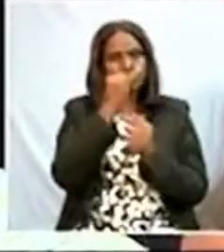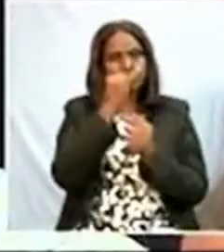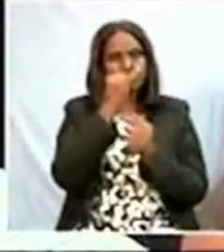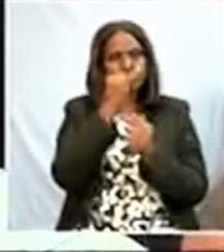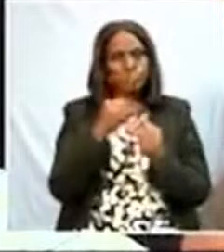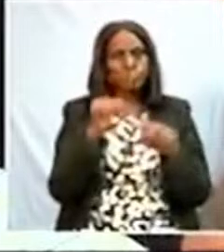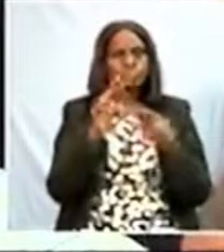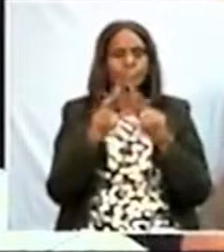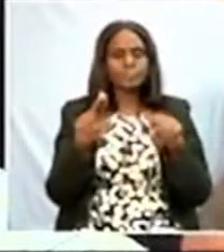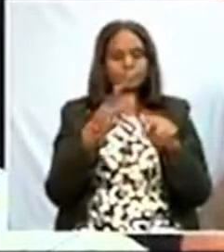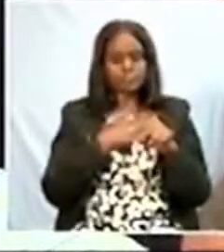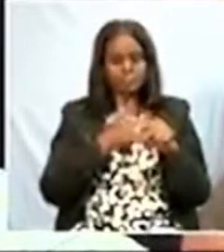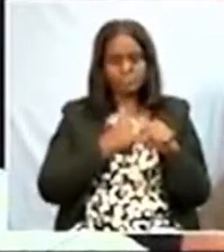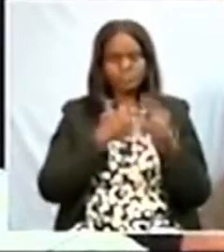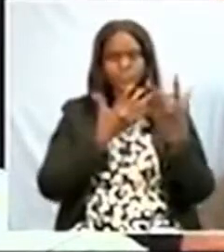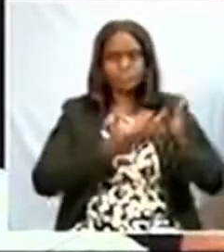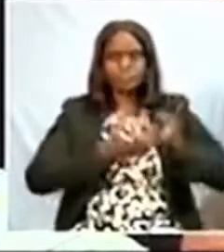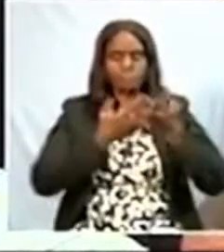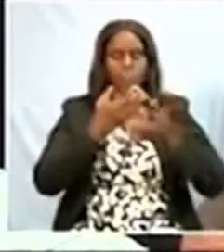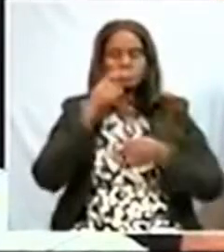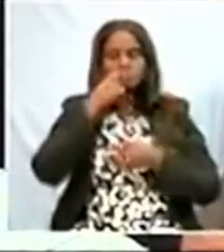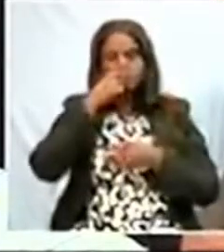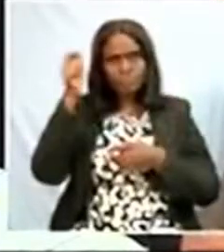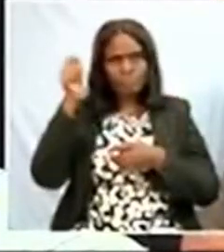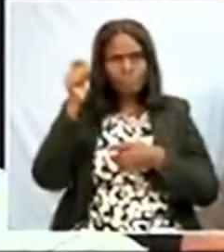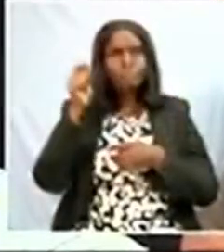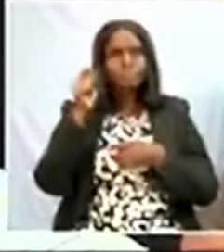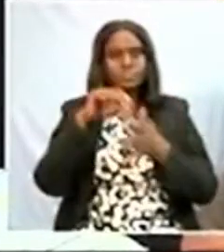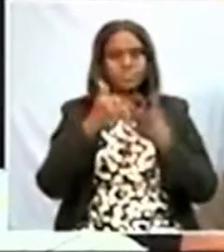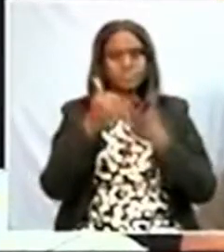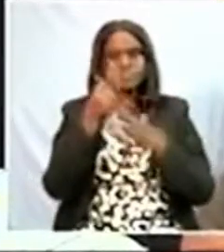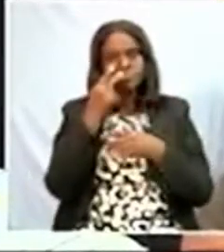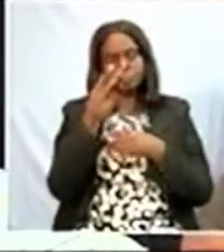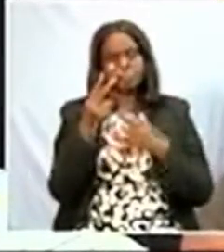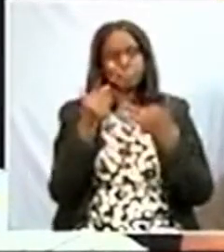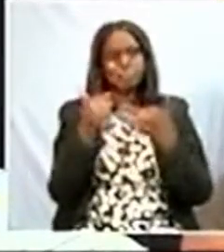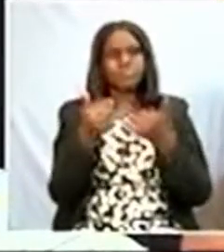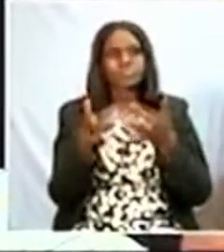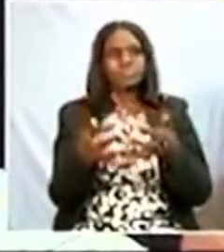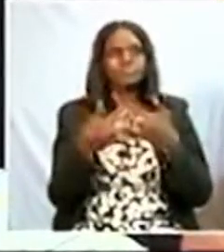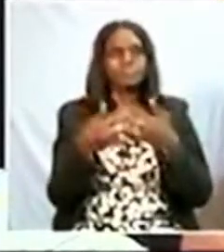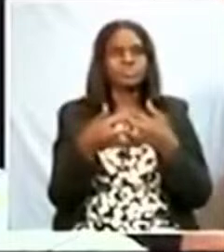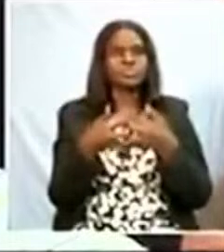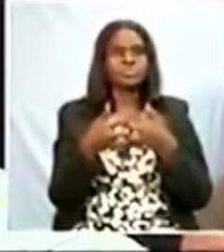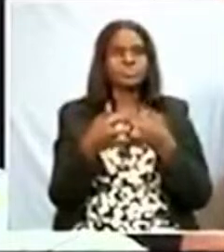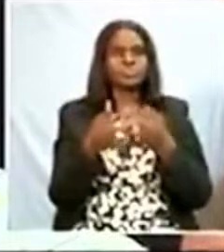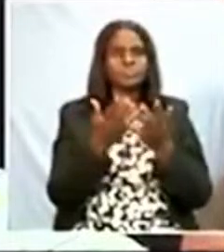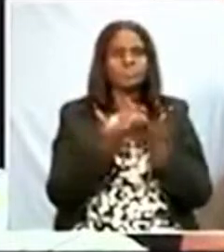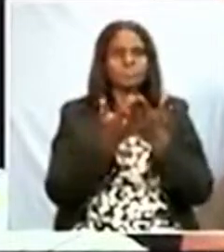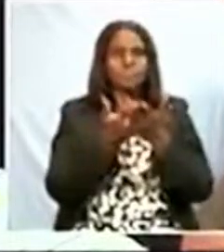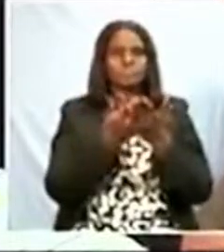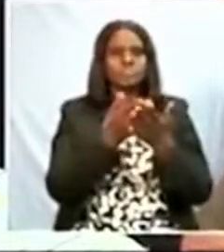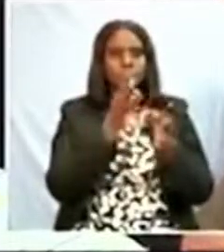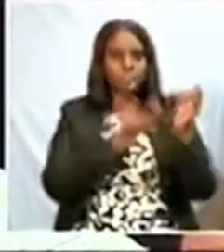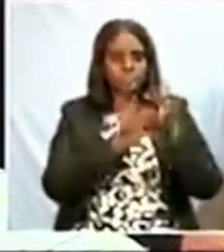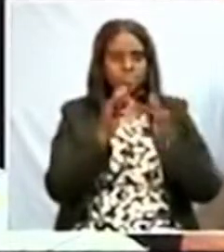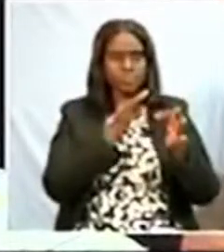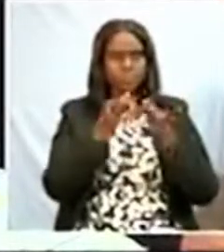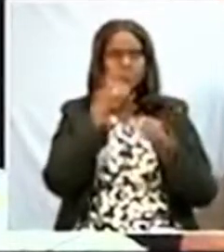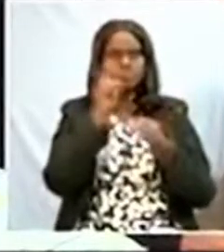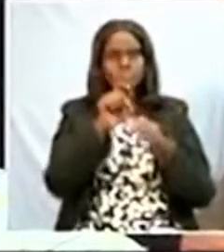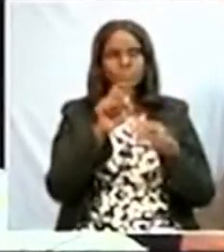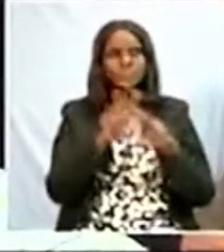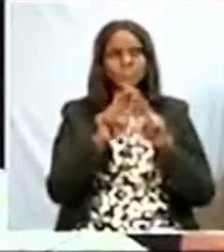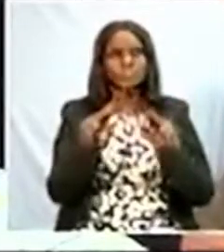Chair. And I did raise that red flag, and that's how you see engineering submitting that instruction, Chair.